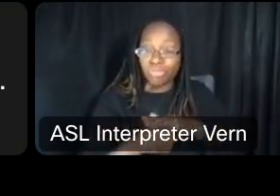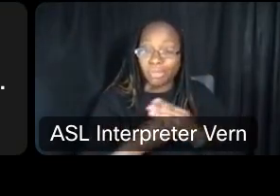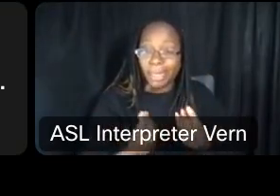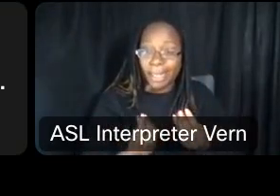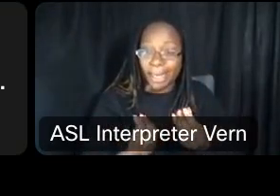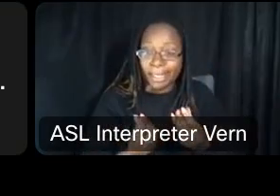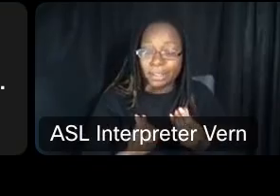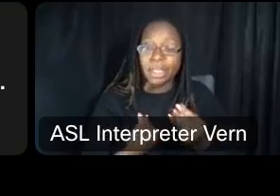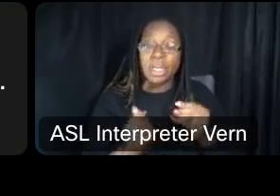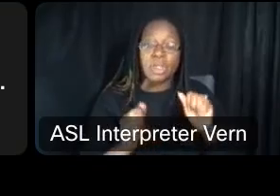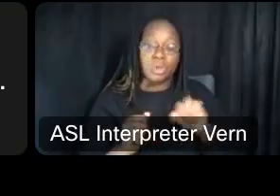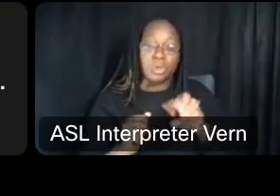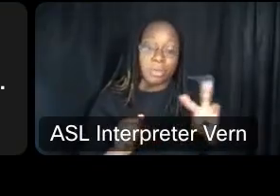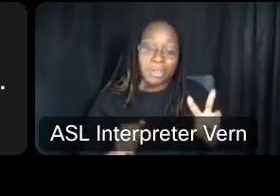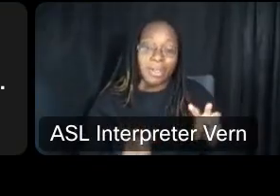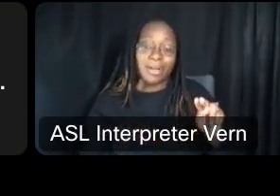native-land.ca.